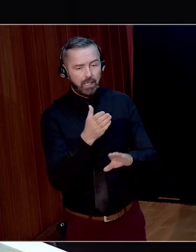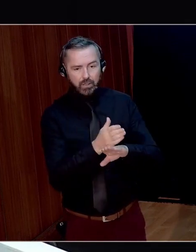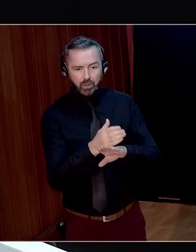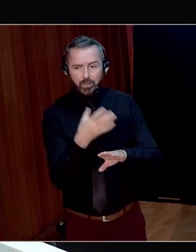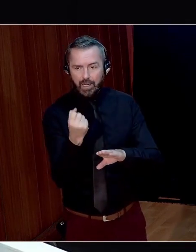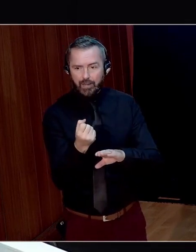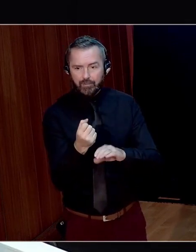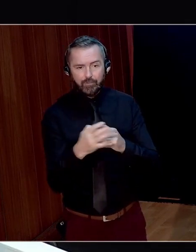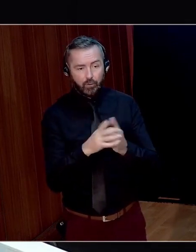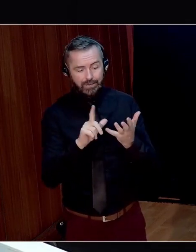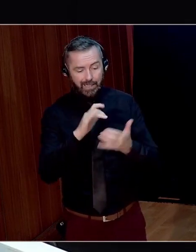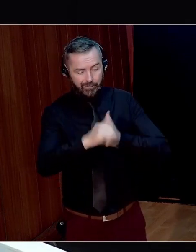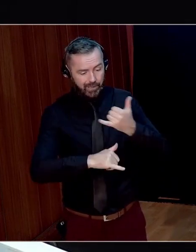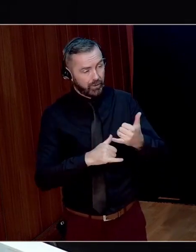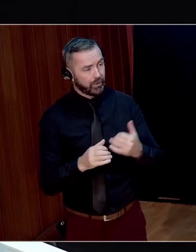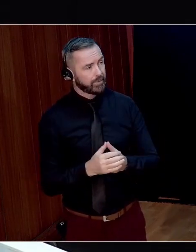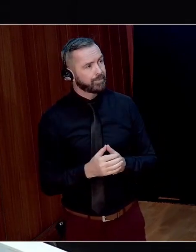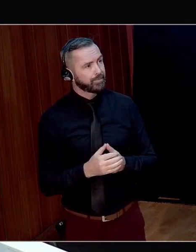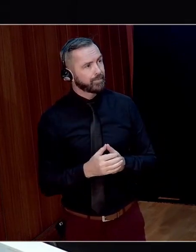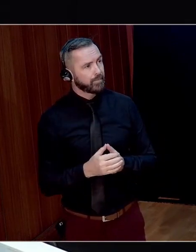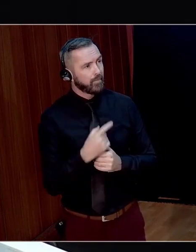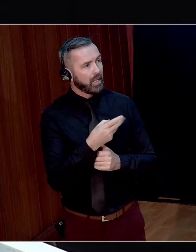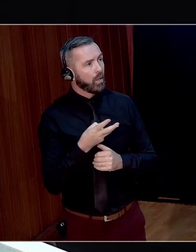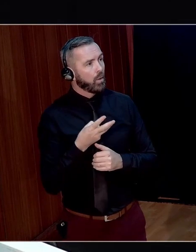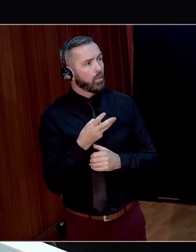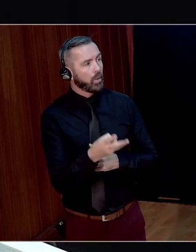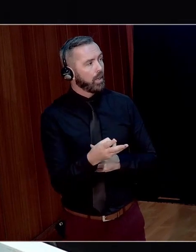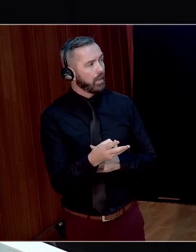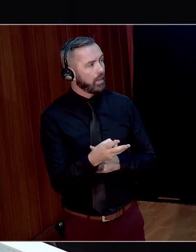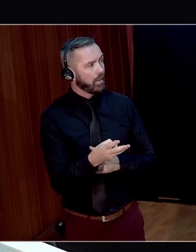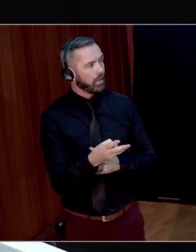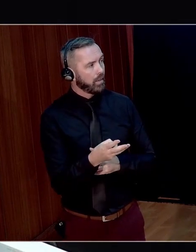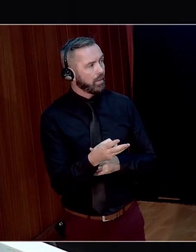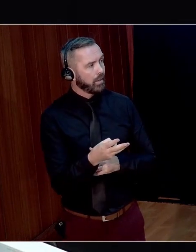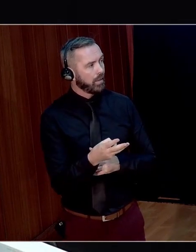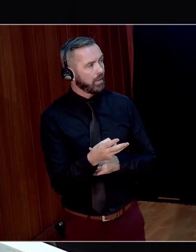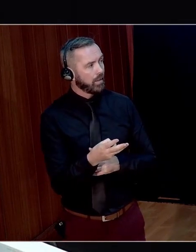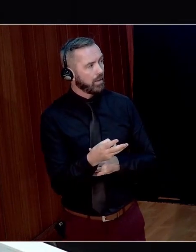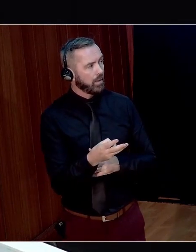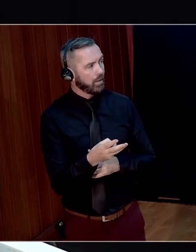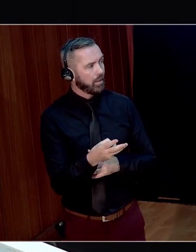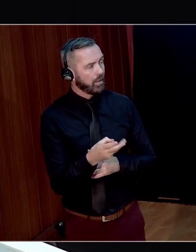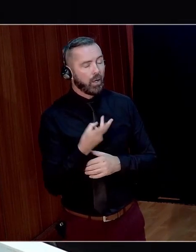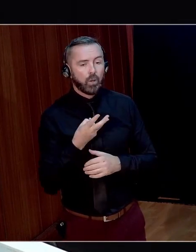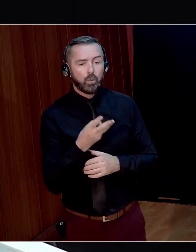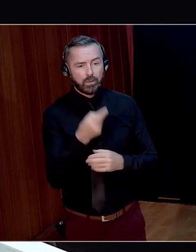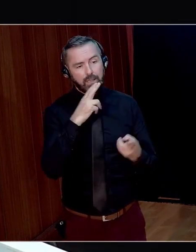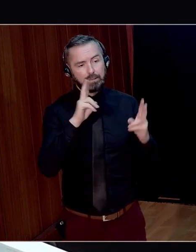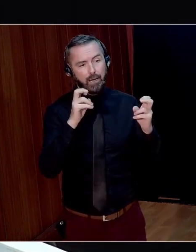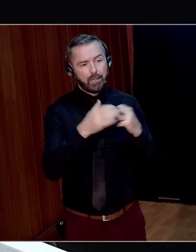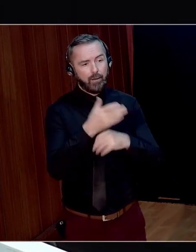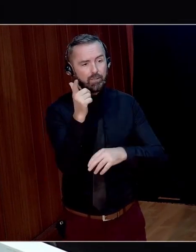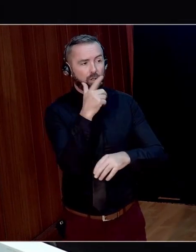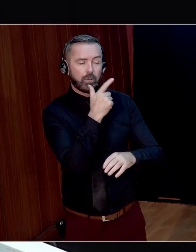job which he had for 7 years, and he will be I will say that the title of the